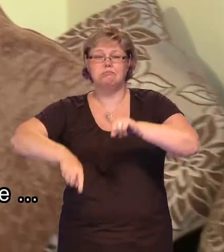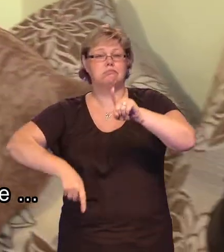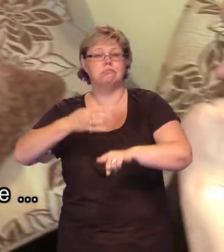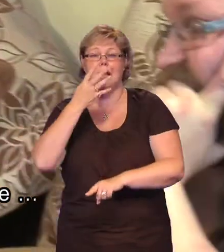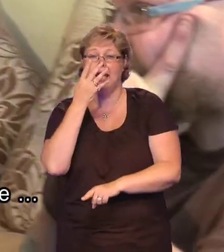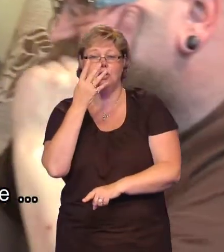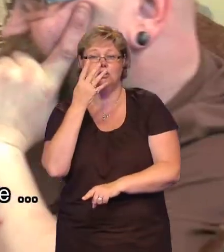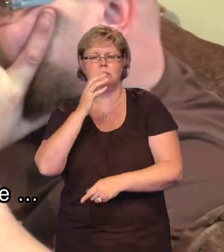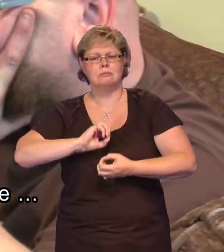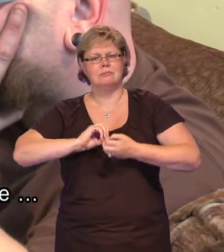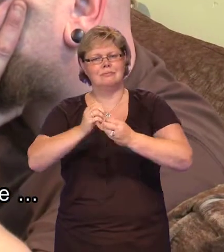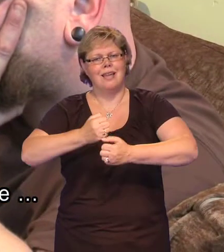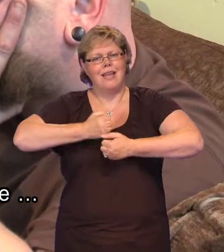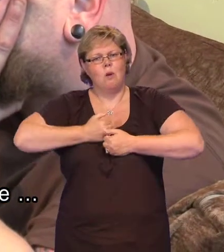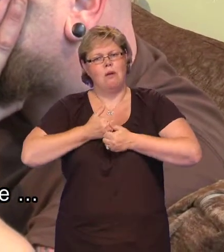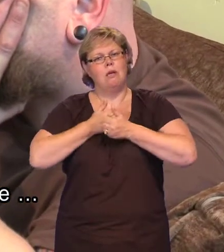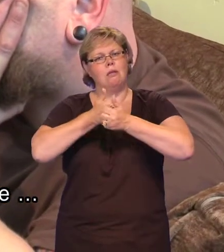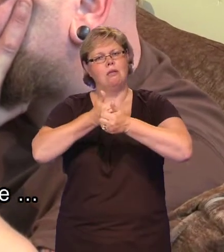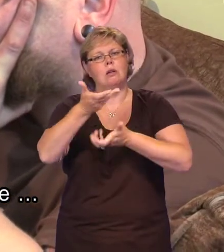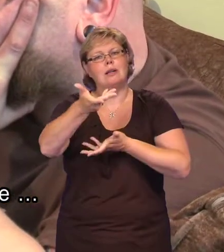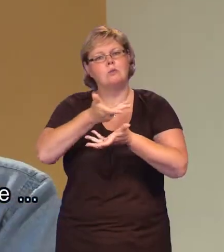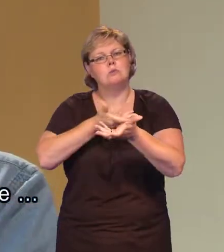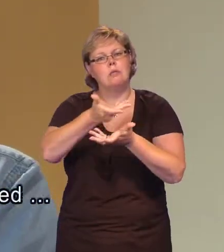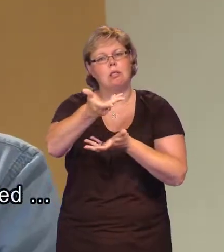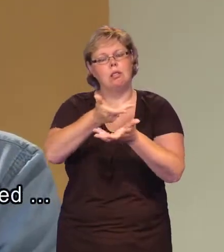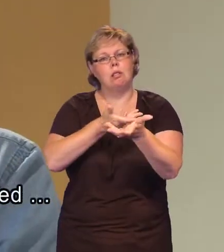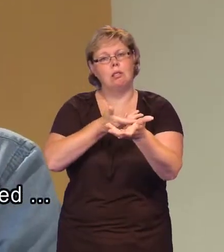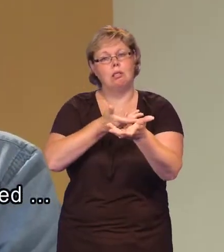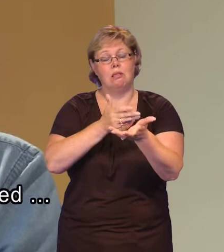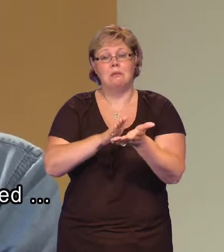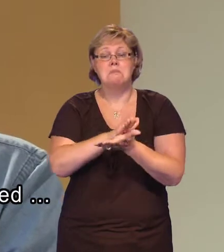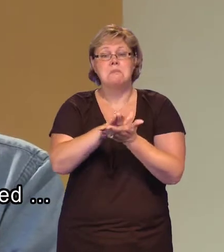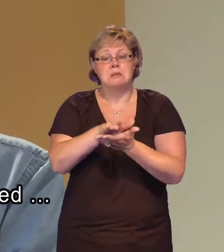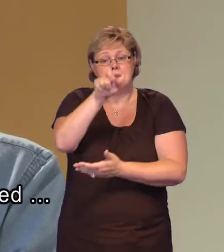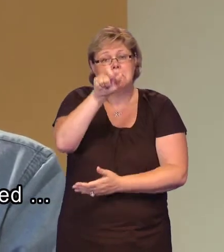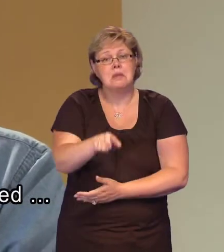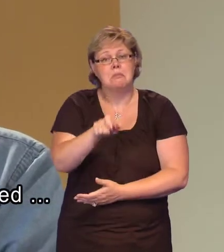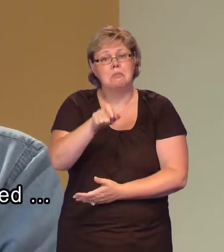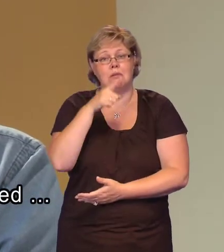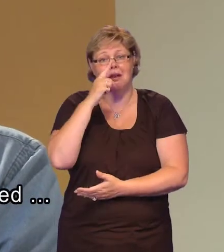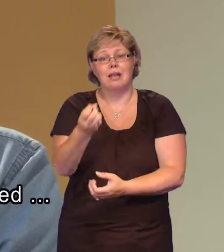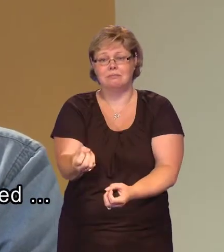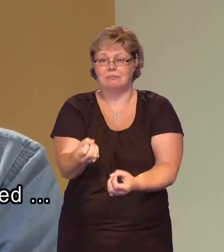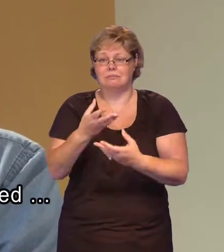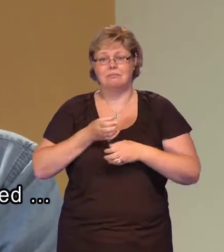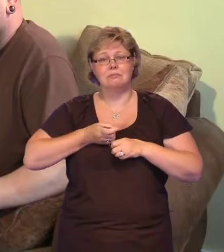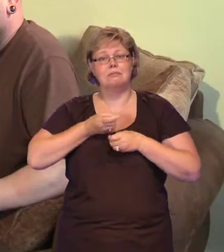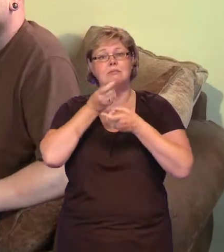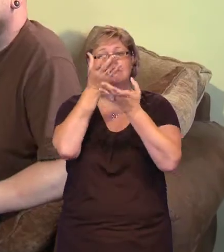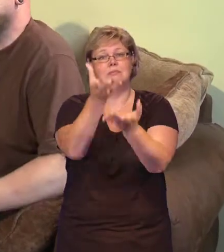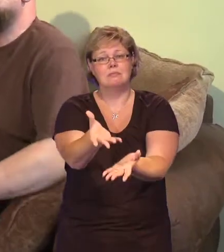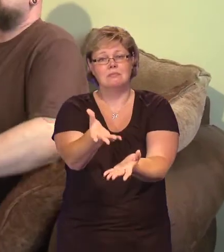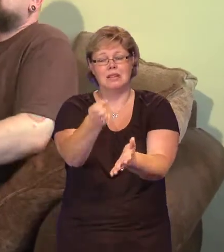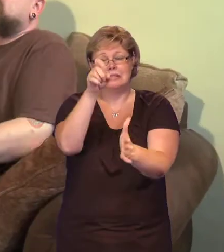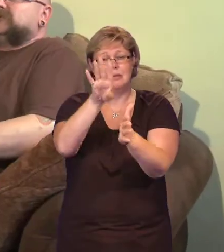And we have developed our own therapeutic counselling program, which enables survivors to disclose what they have experienced